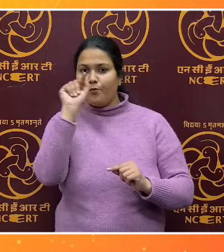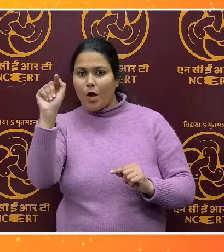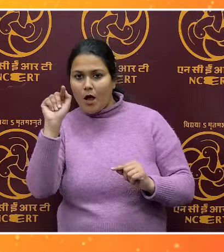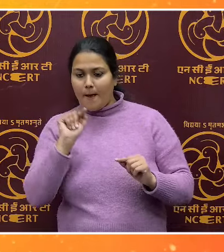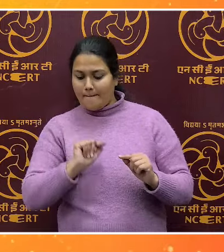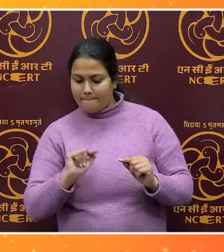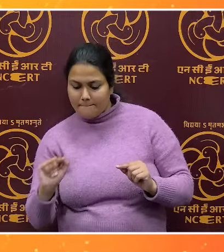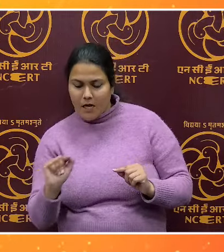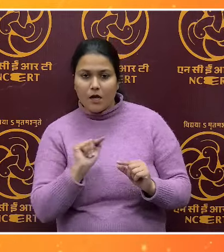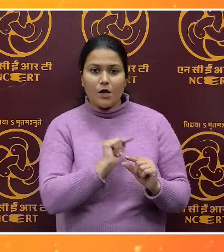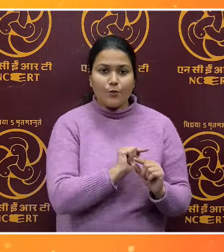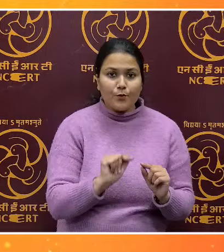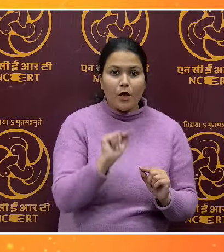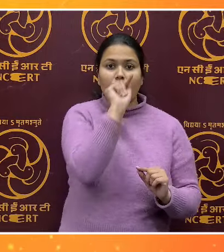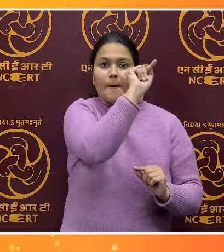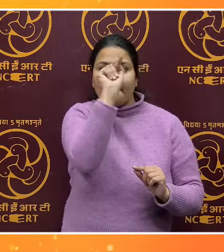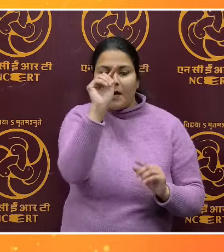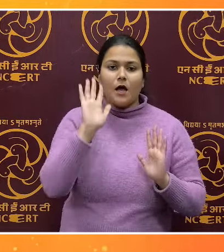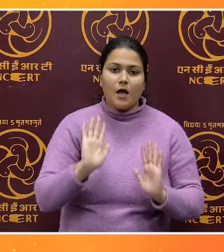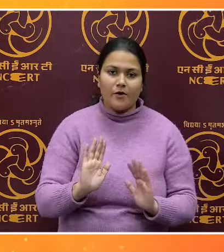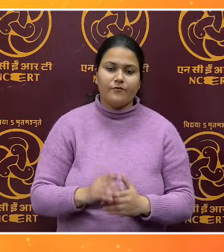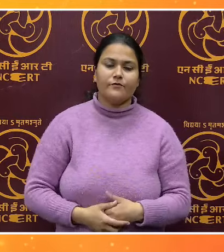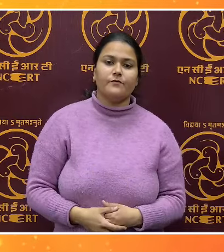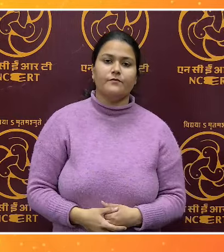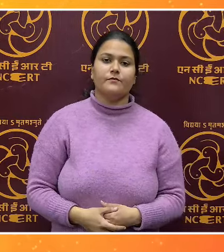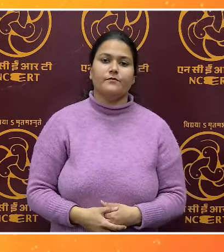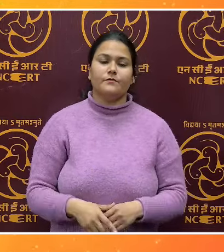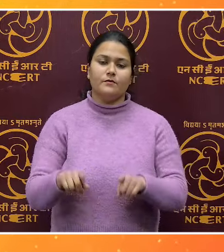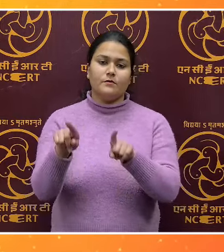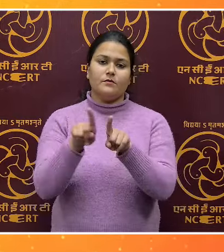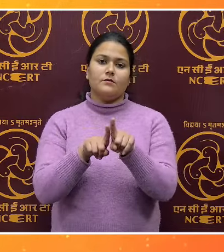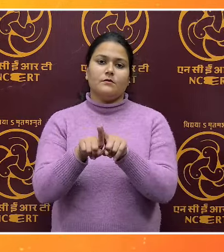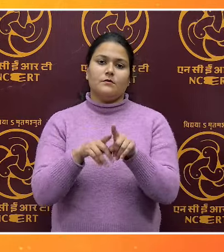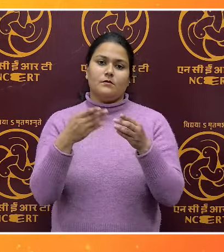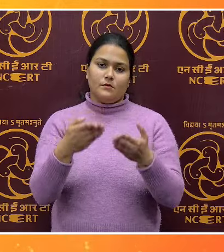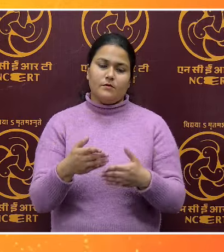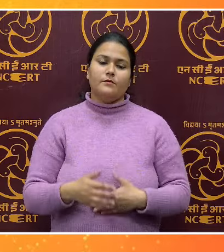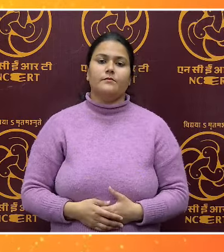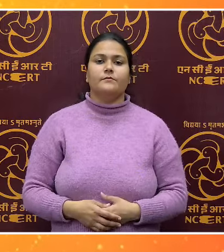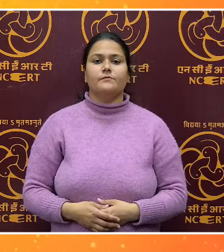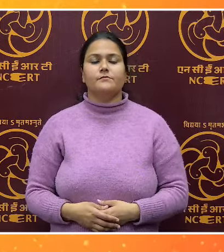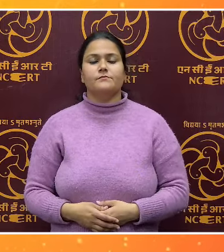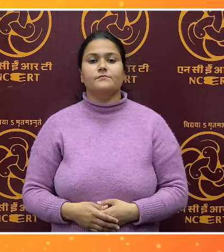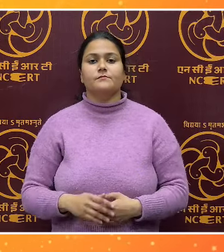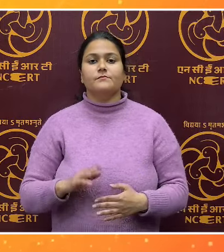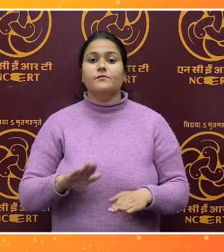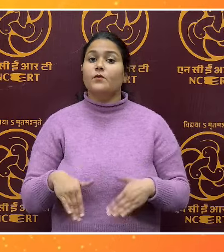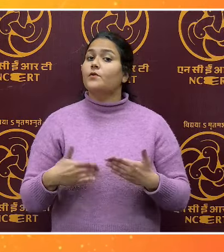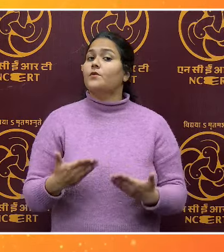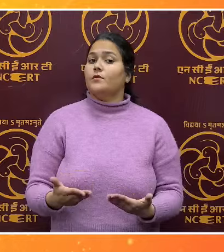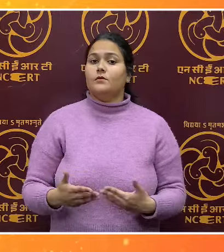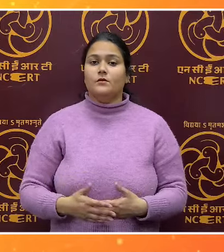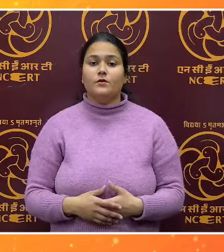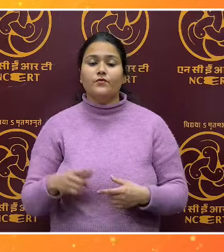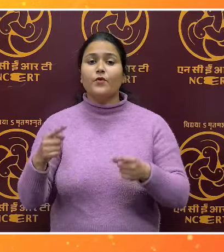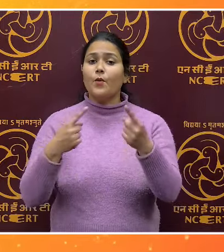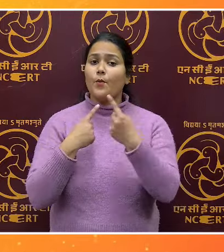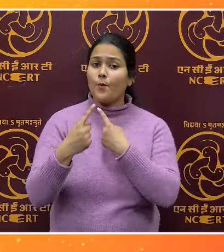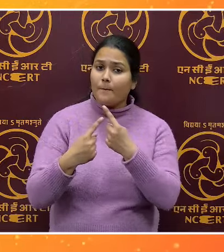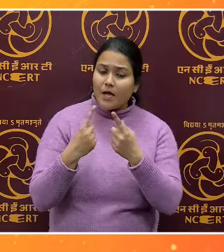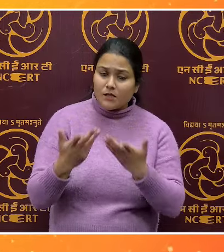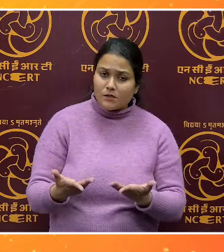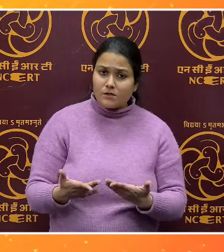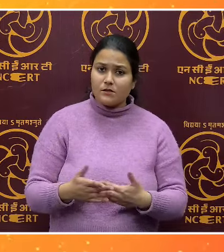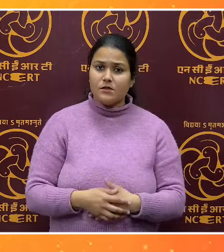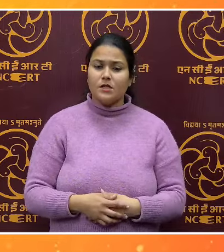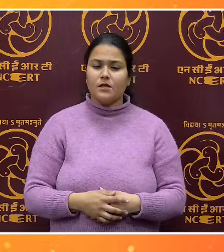metal nickel. So, we can have examples of ligands, and we can talk about some